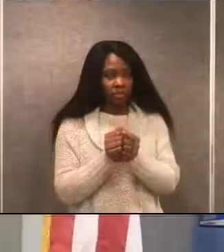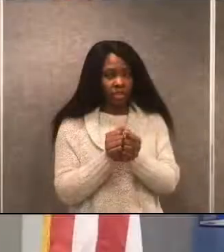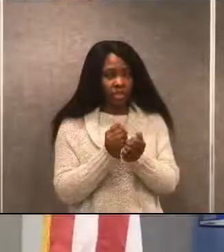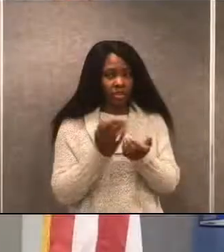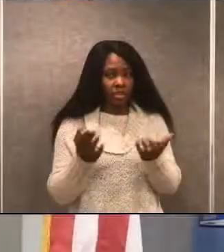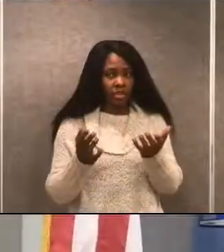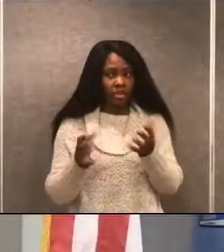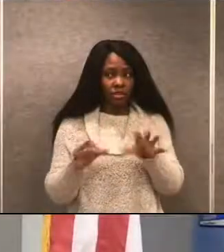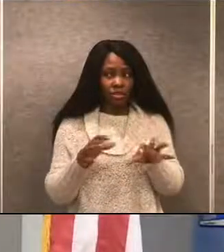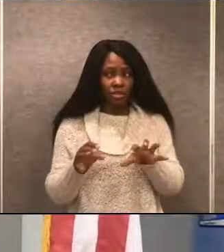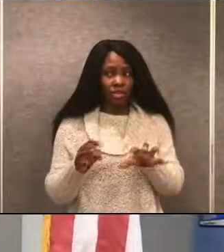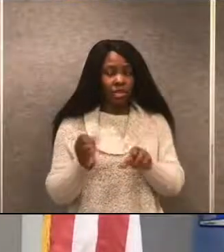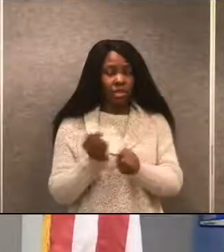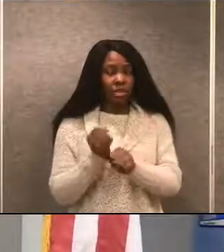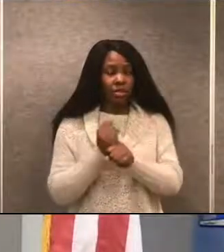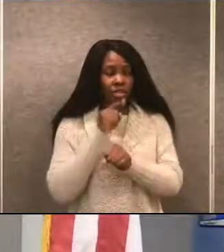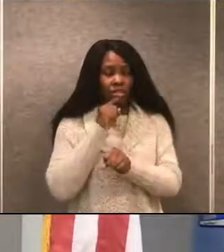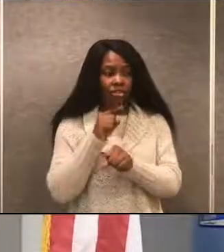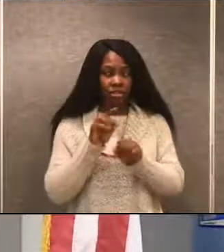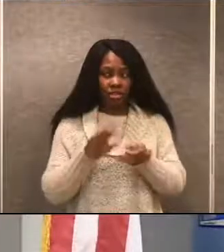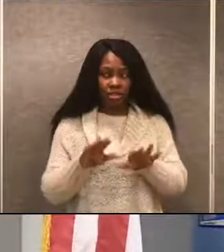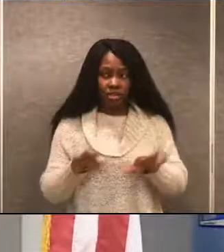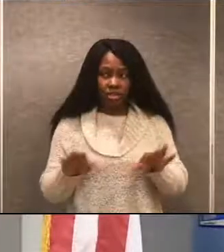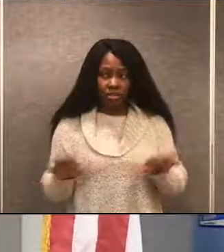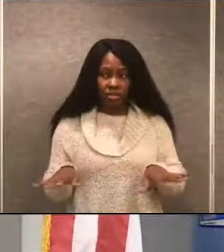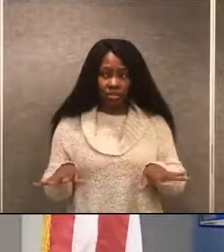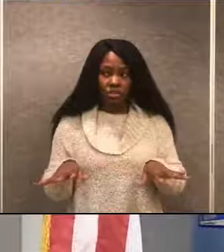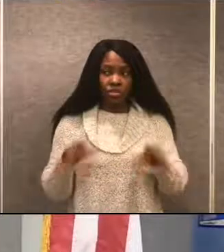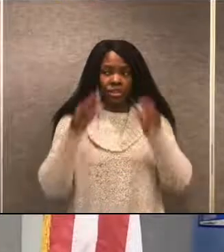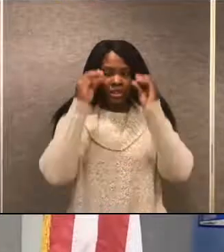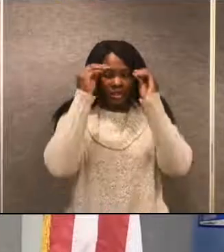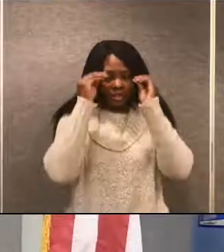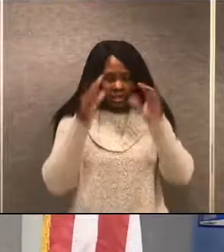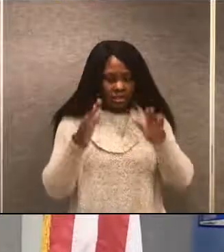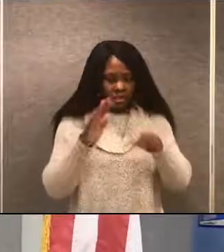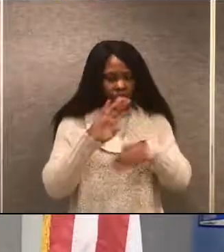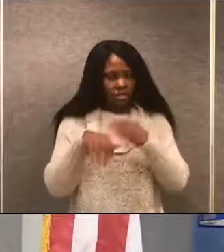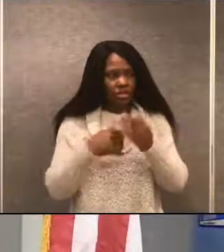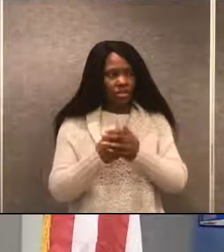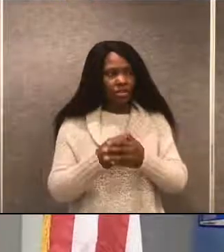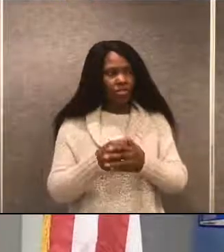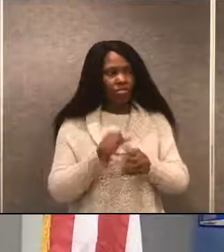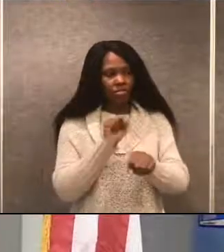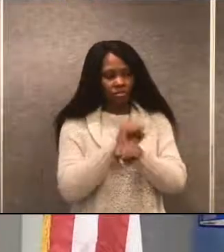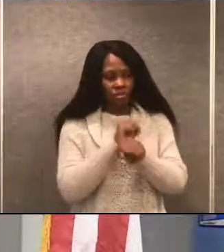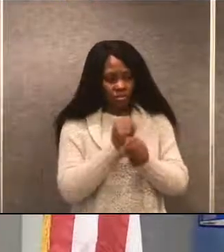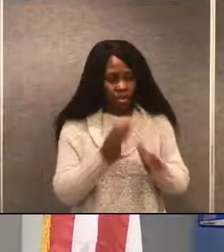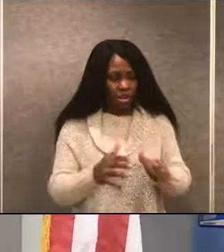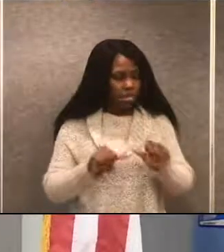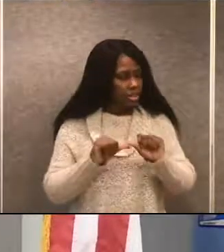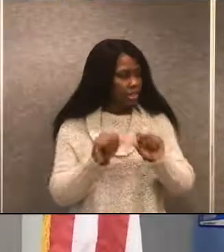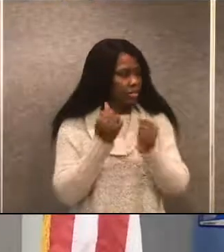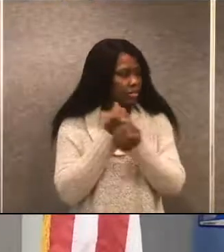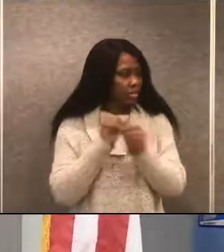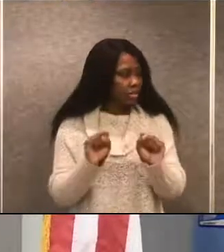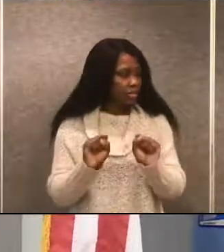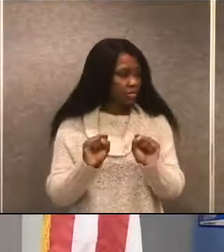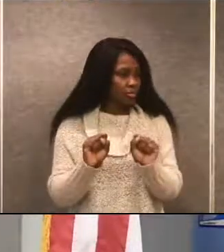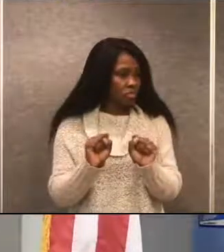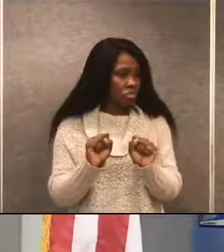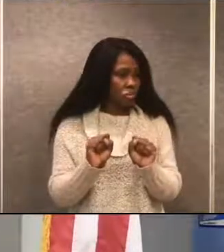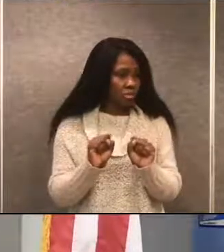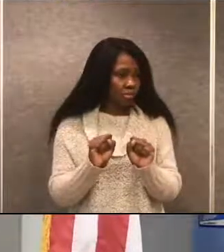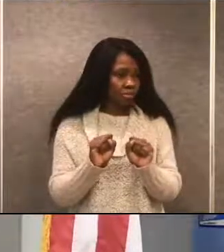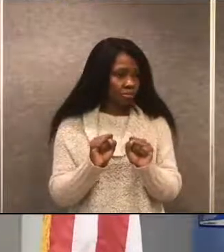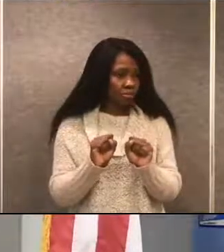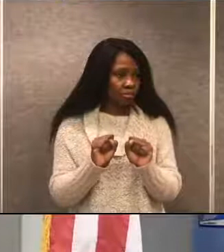the children in the school district and teachers and all employees actually remain safe. And to Superintendent Hassan's